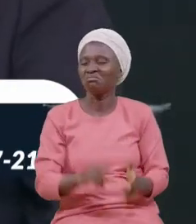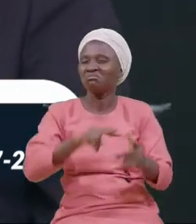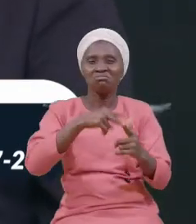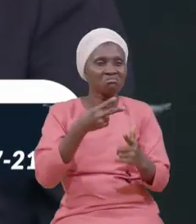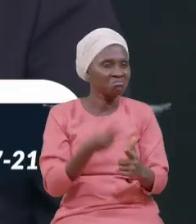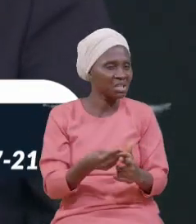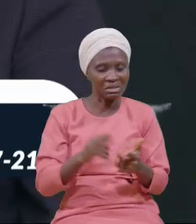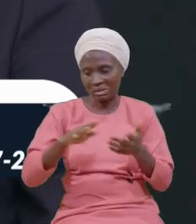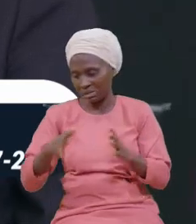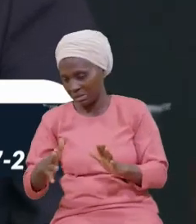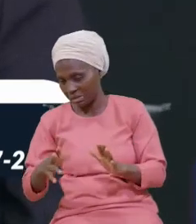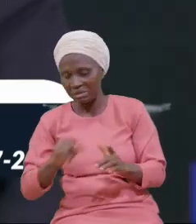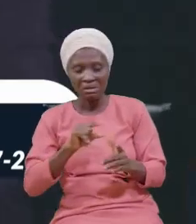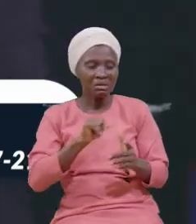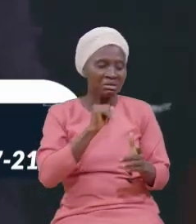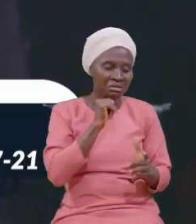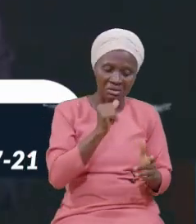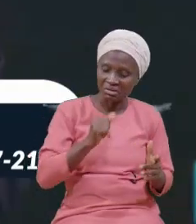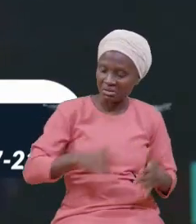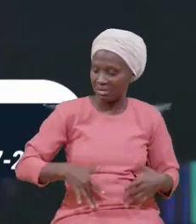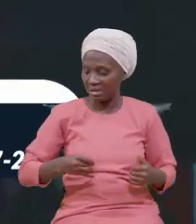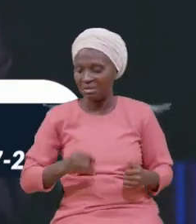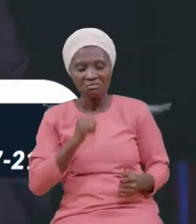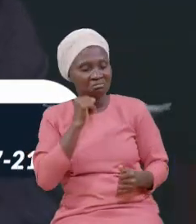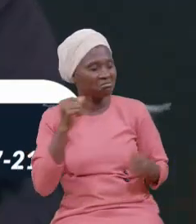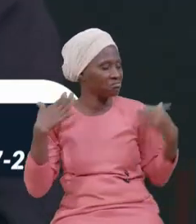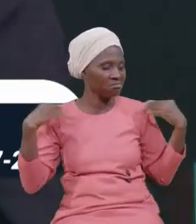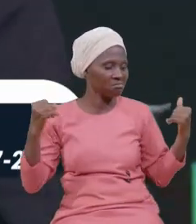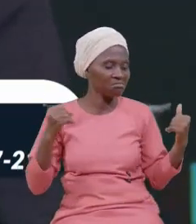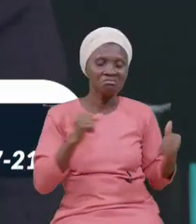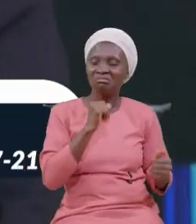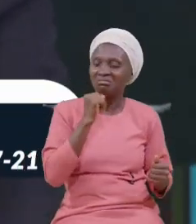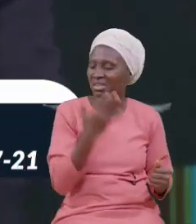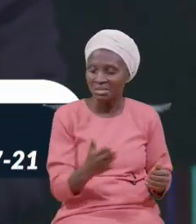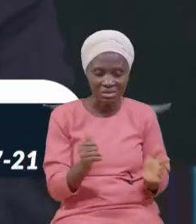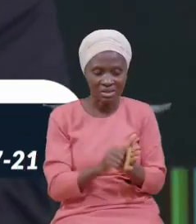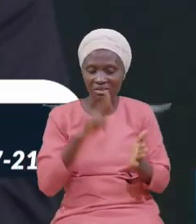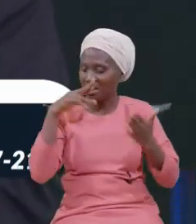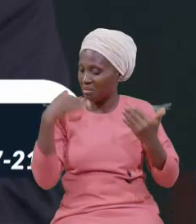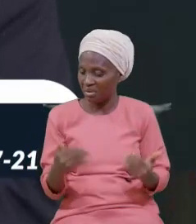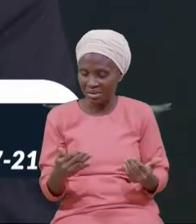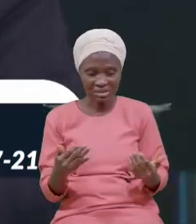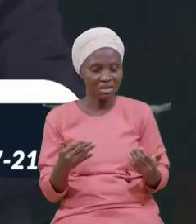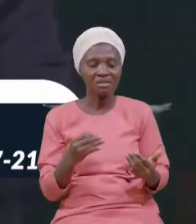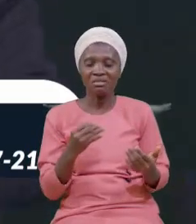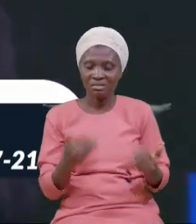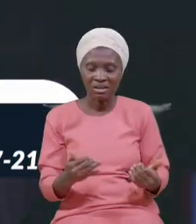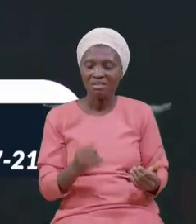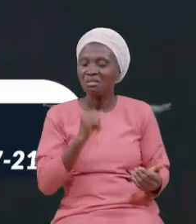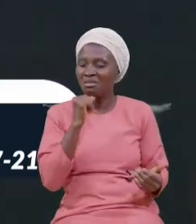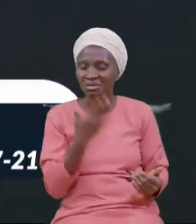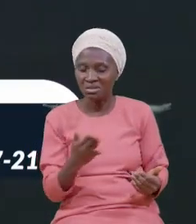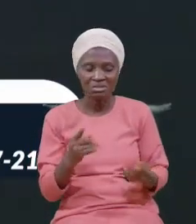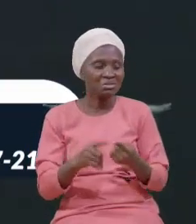angels, nor principalities, nor powers, nor things present, nor things to come. Verse 39,